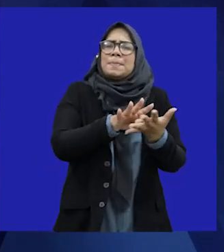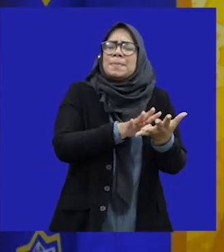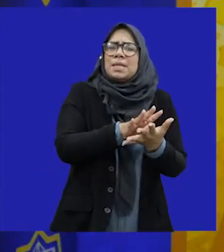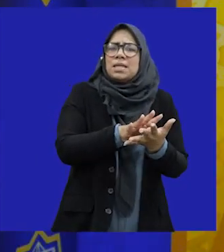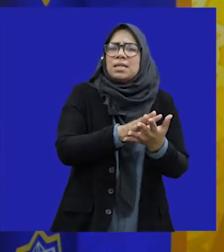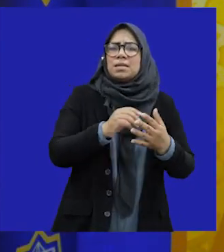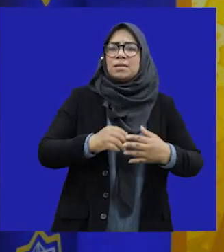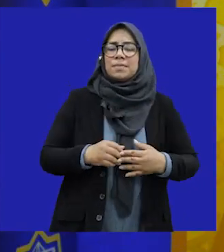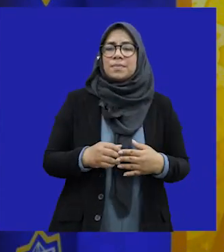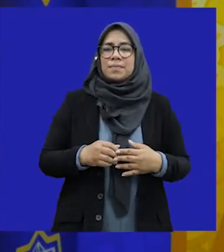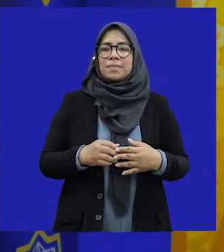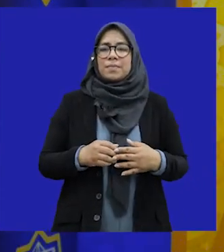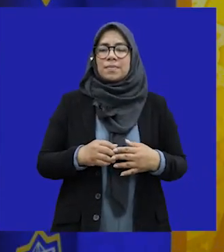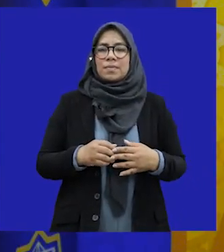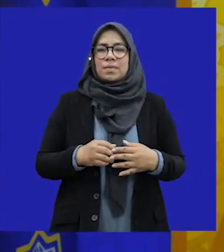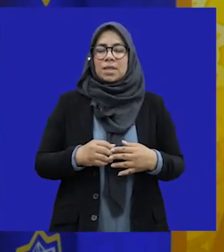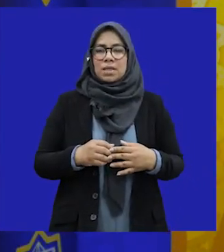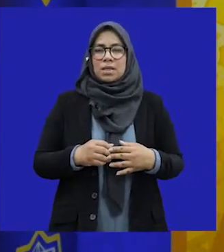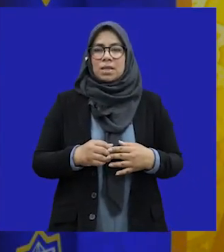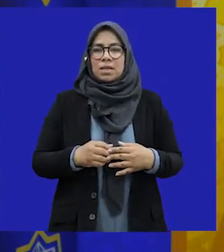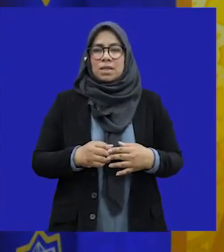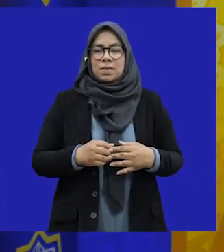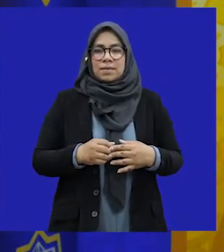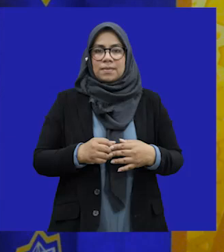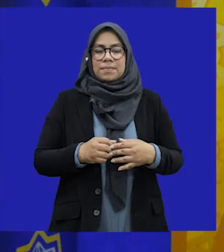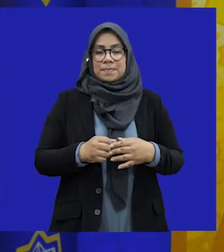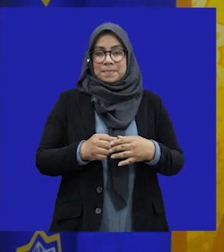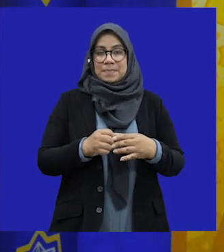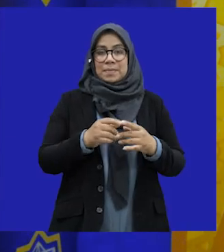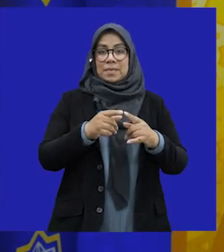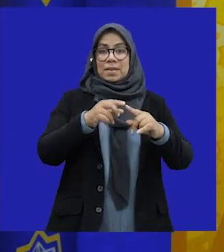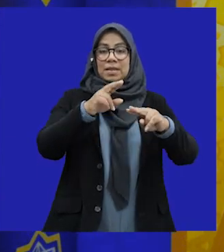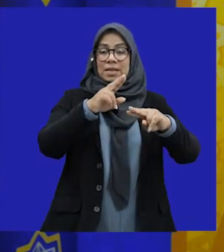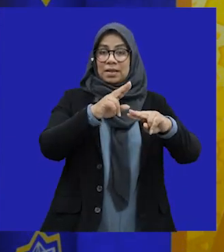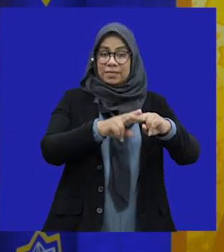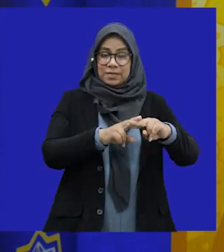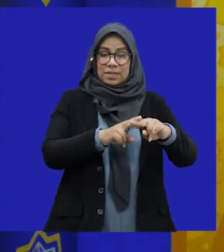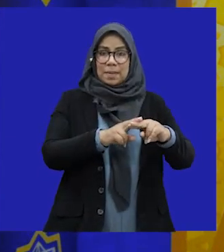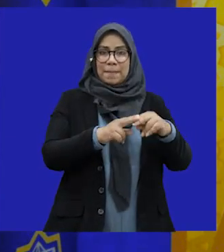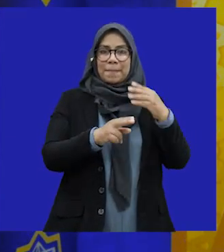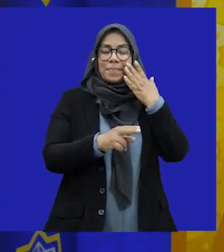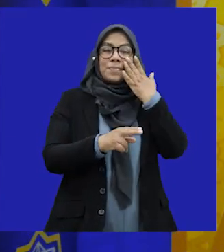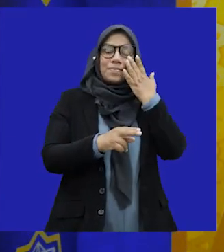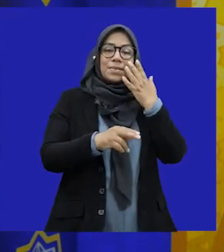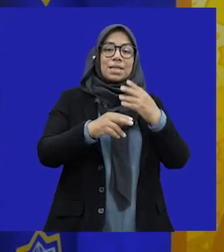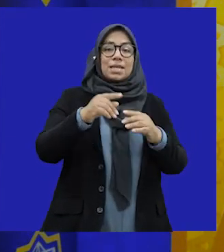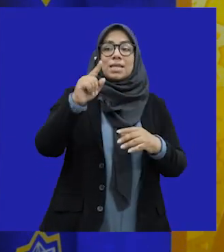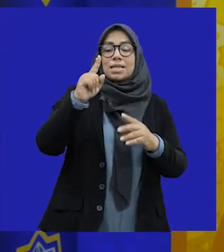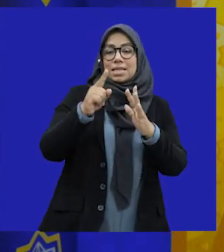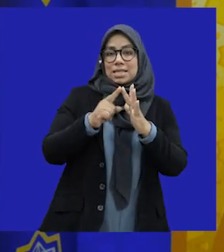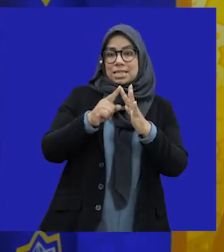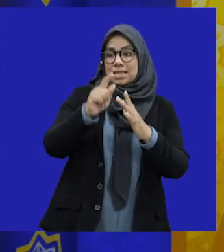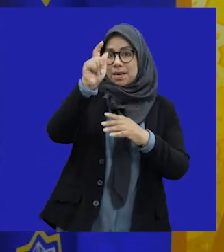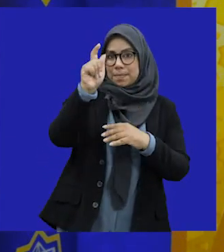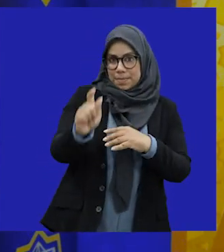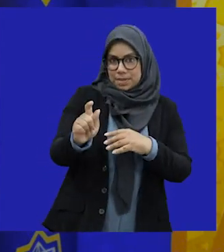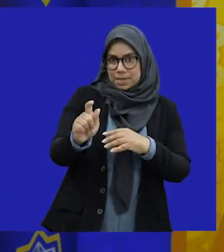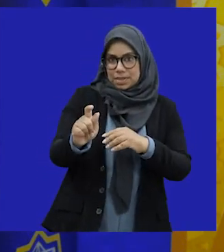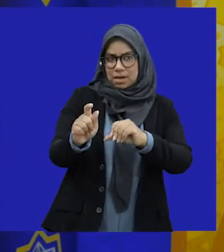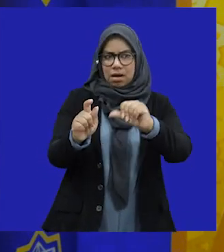meaning the ahad or the clause that differentiates between Muslims